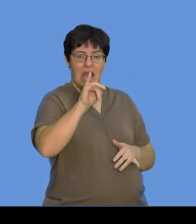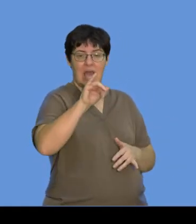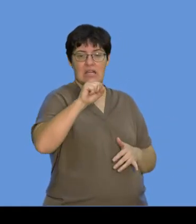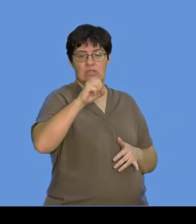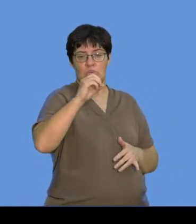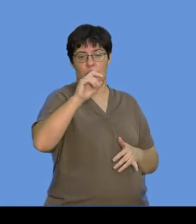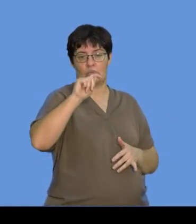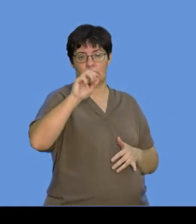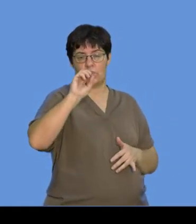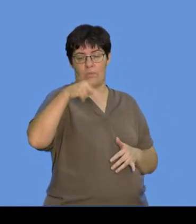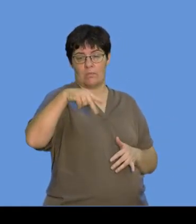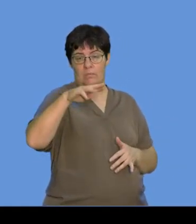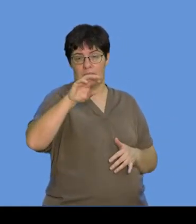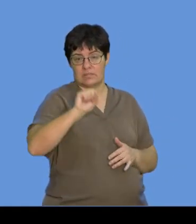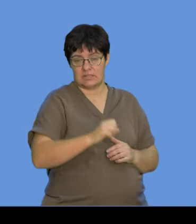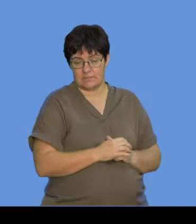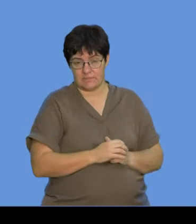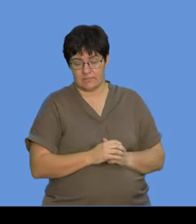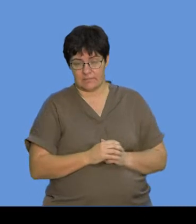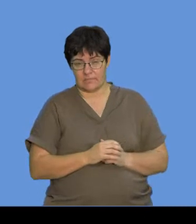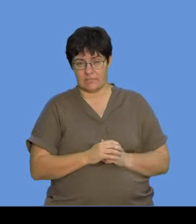of isotopes, okay? So if there are,